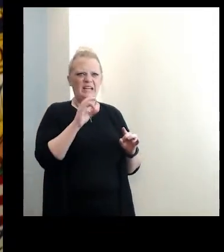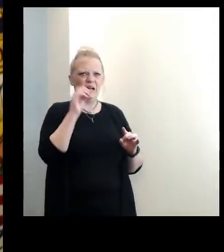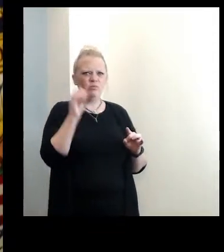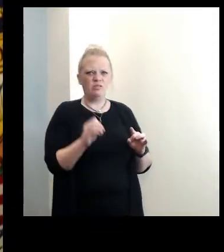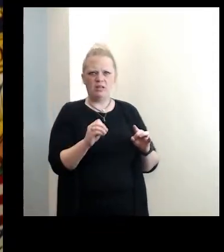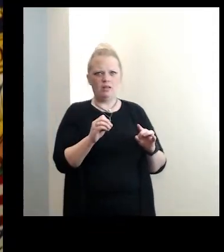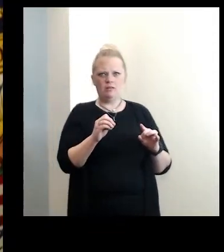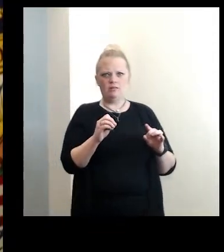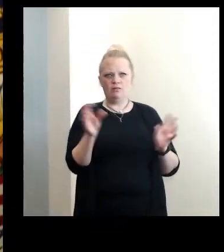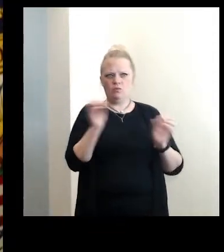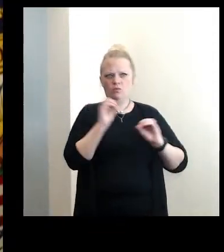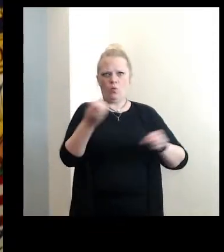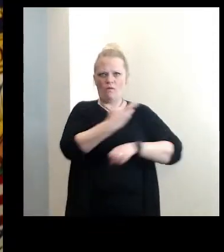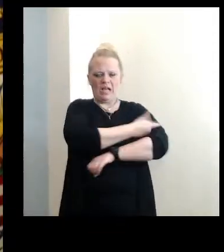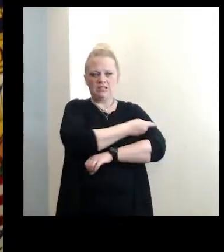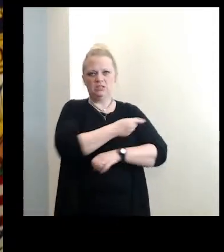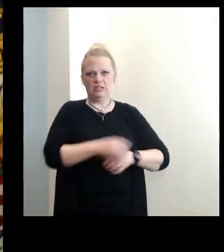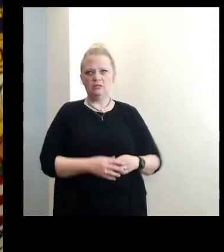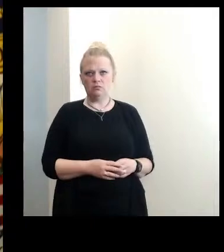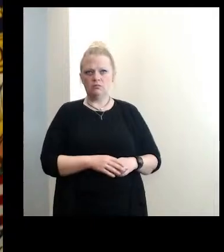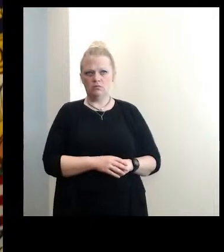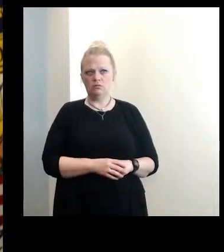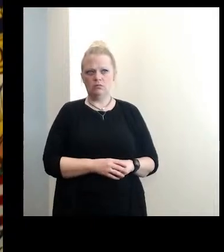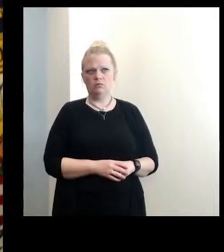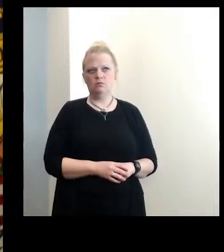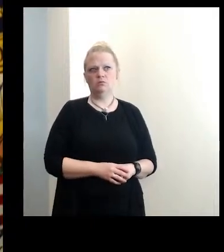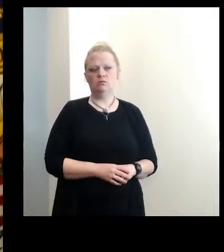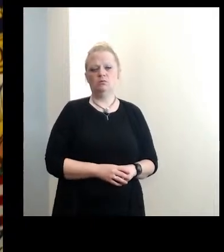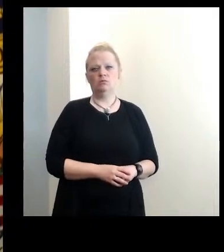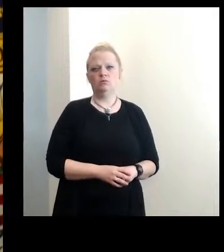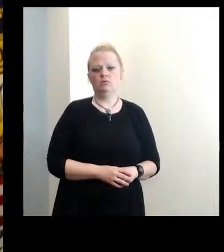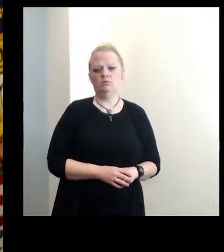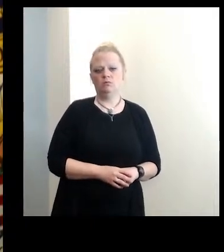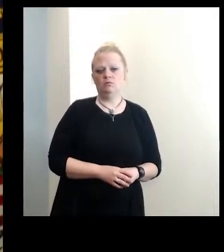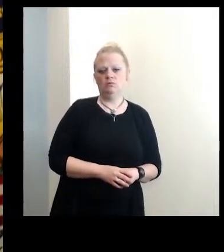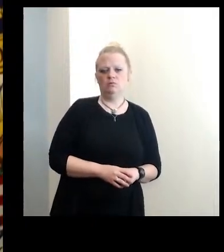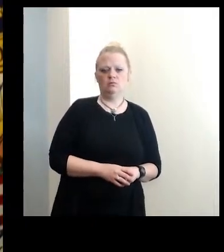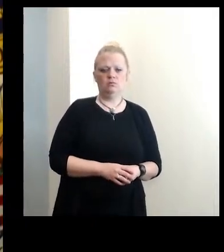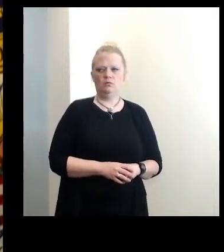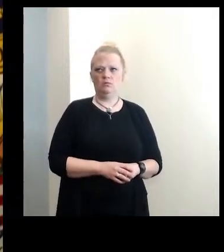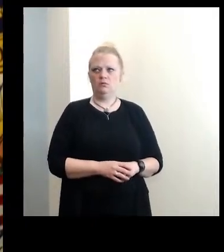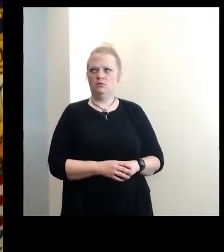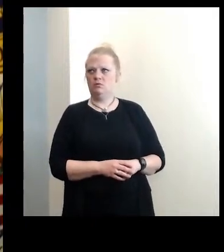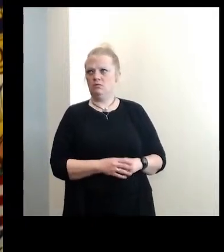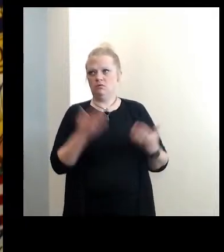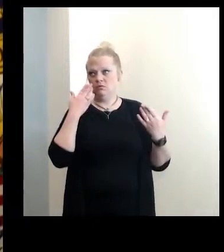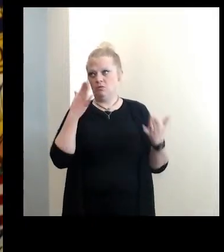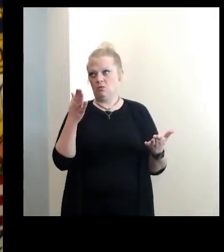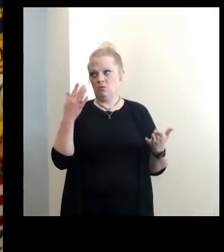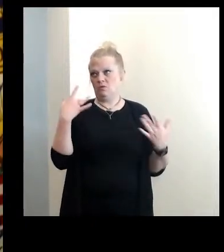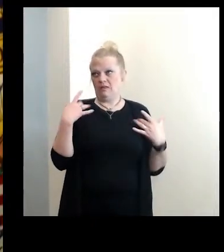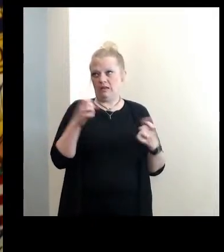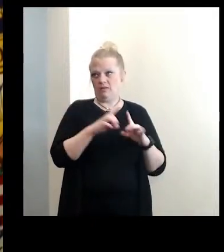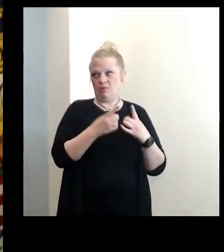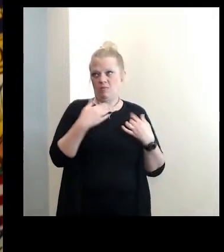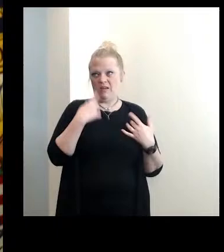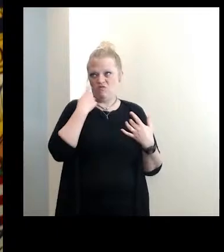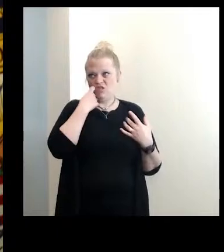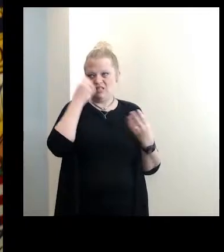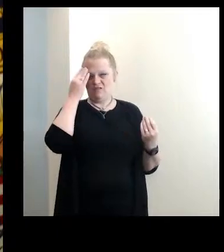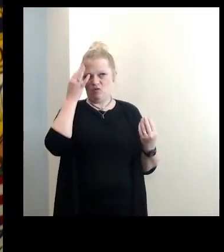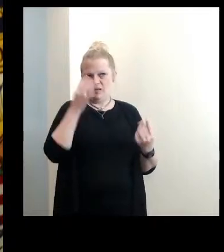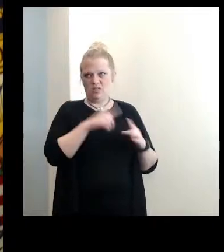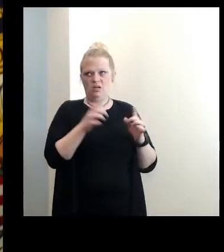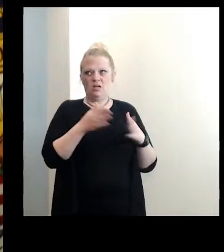had not been vaccinated at all. But we'll have to go. I don't know if the health department has that latest data.